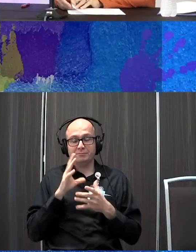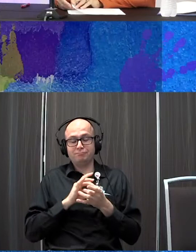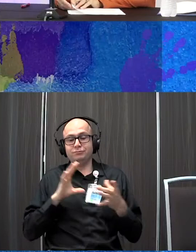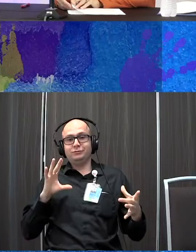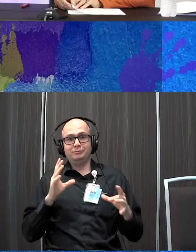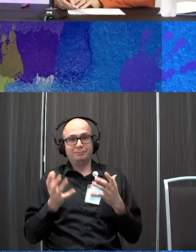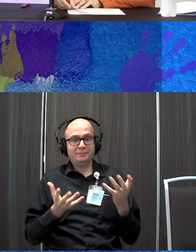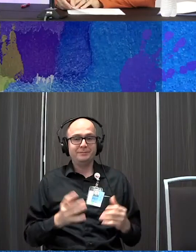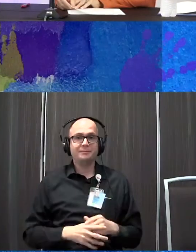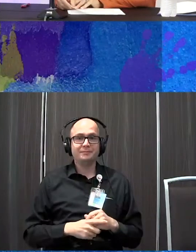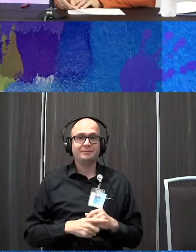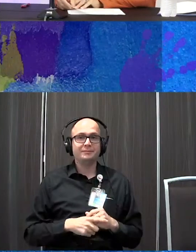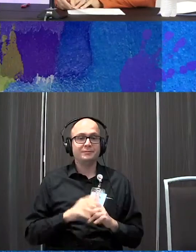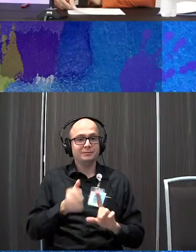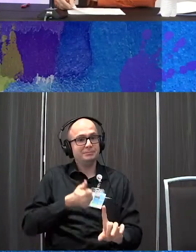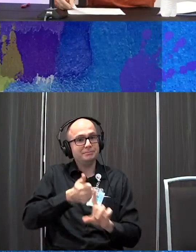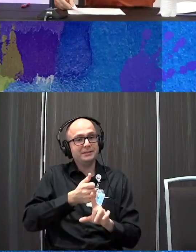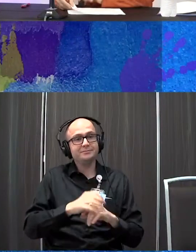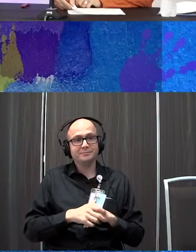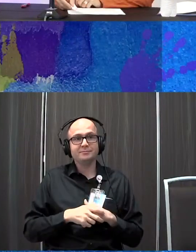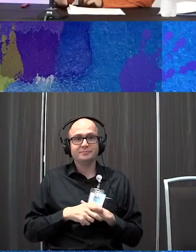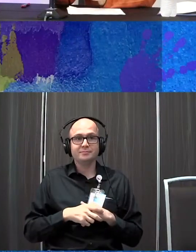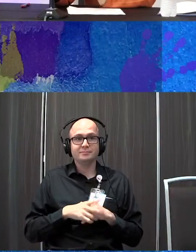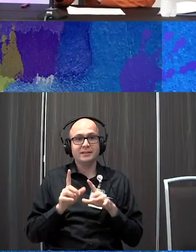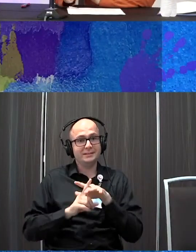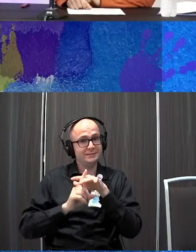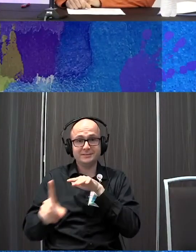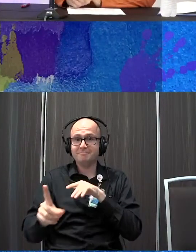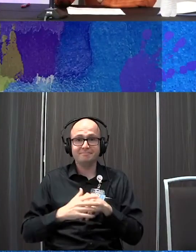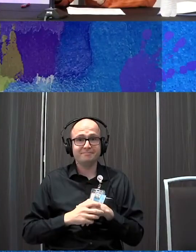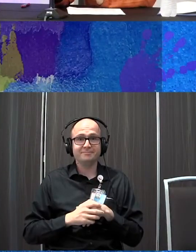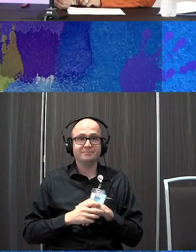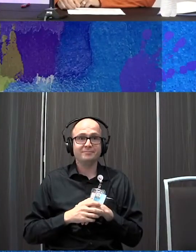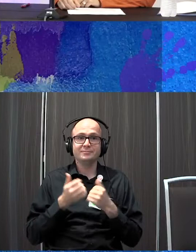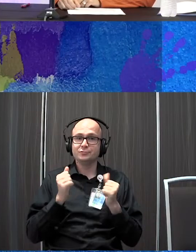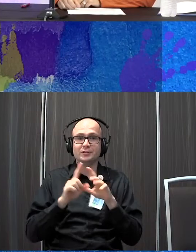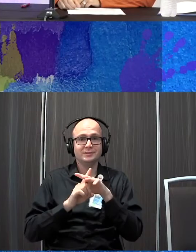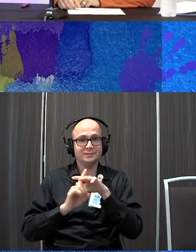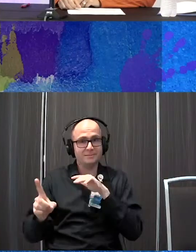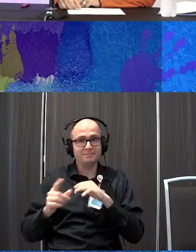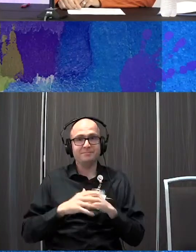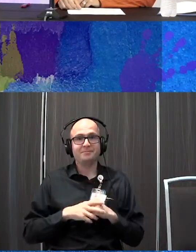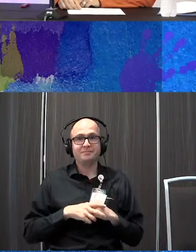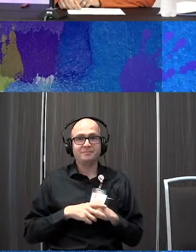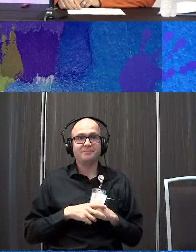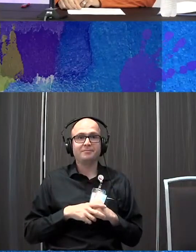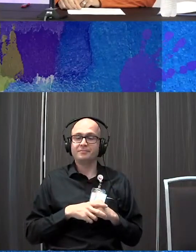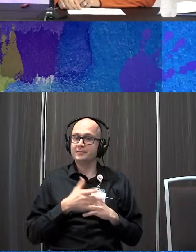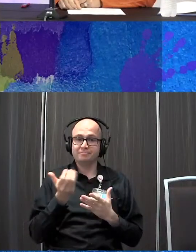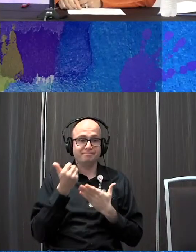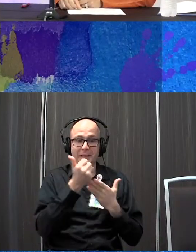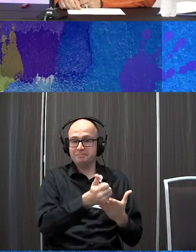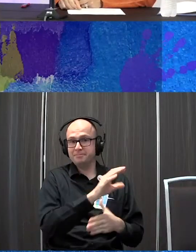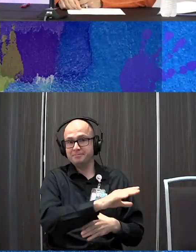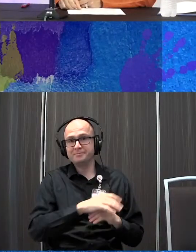he, it was really effective and he escaped. So that was your key word there. He was trying to escape. So, and it worked well for him.